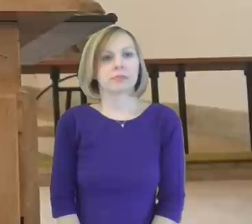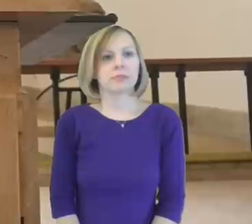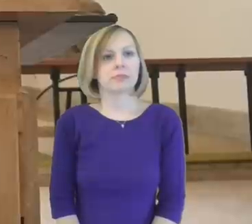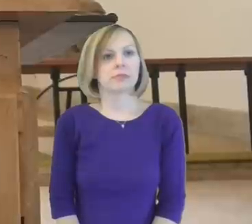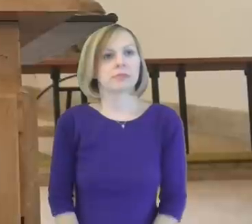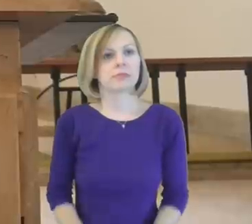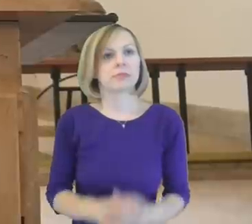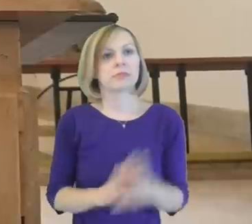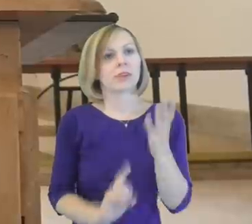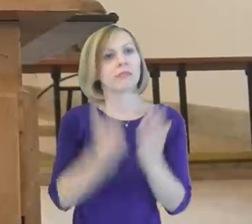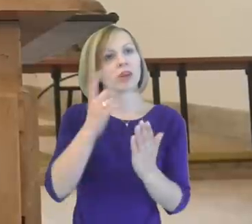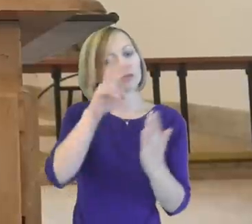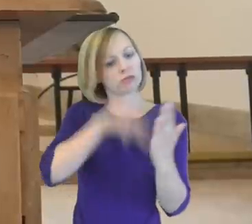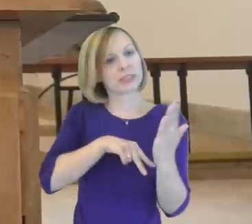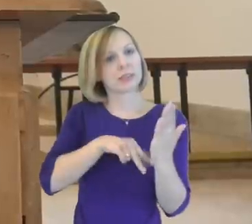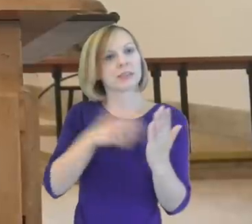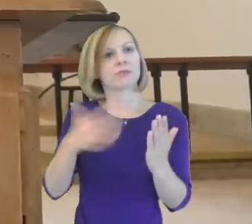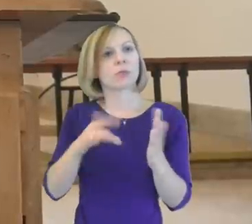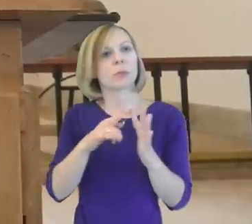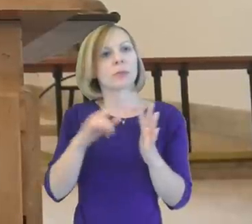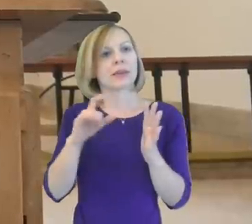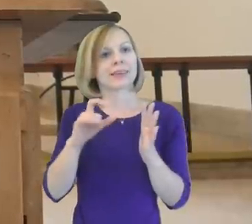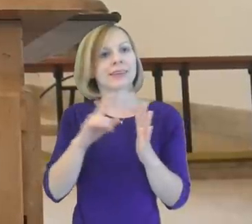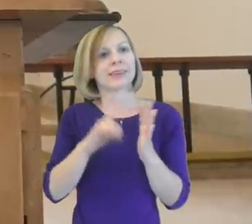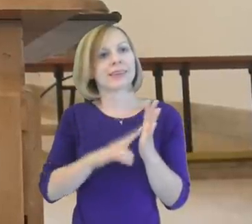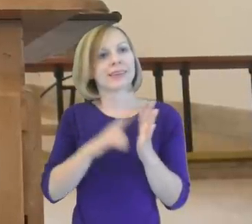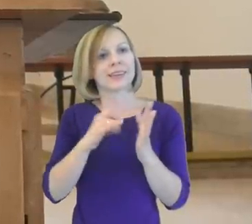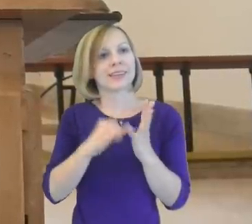The first lesson is taken from the book of Ecclesiasticus.